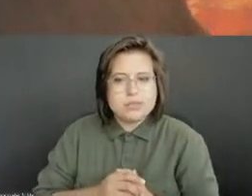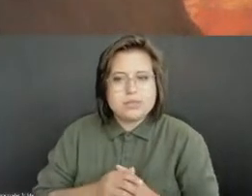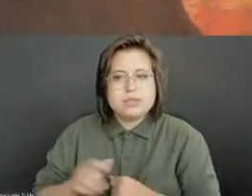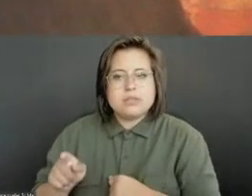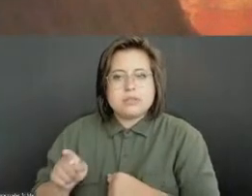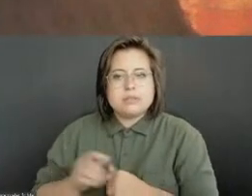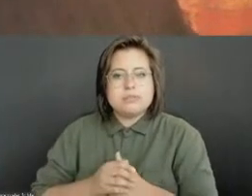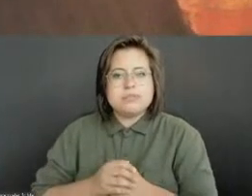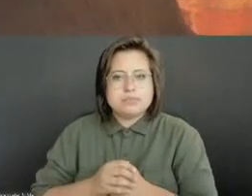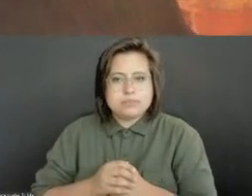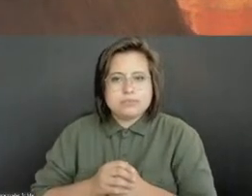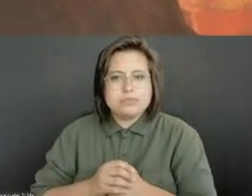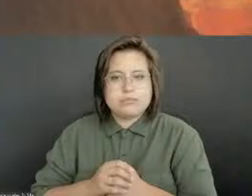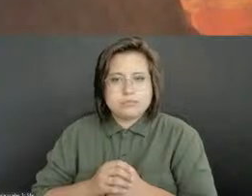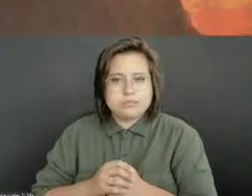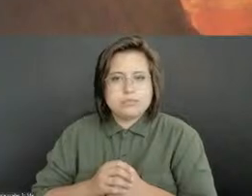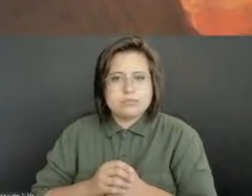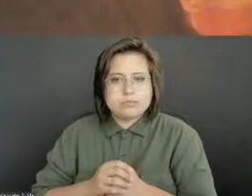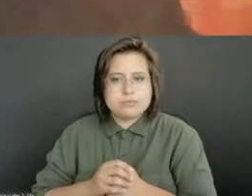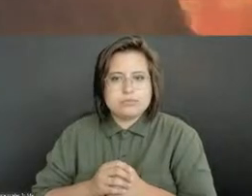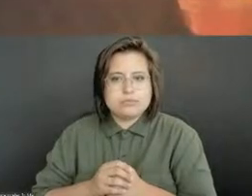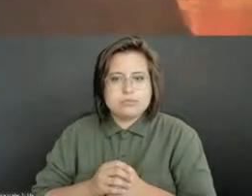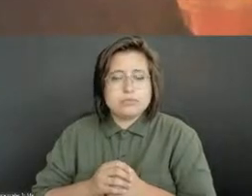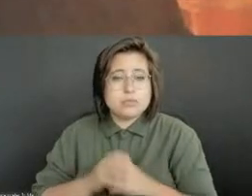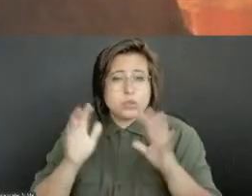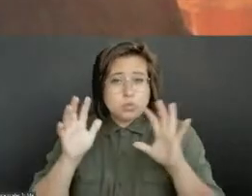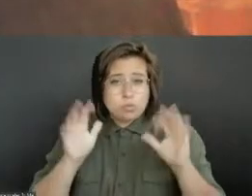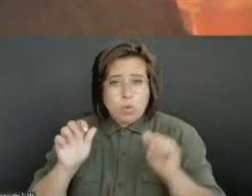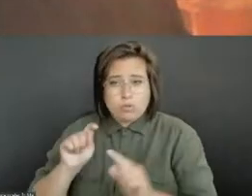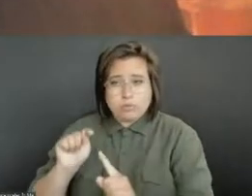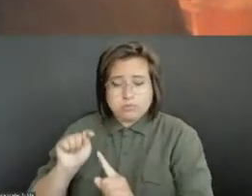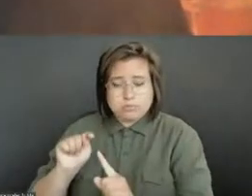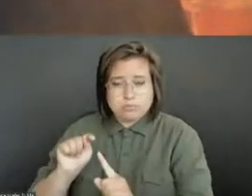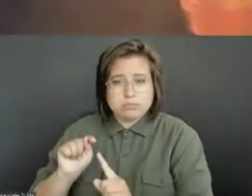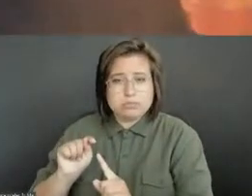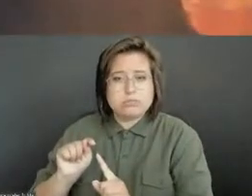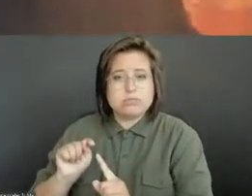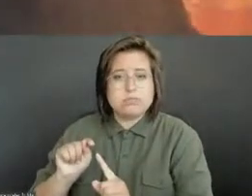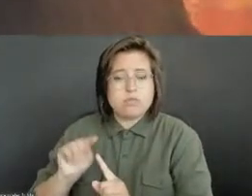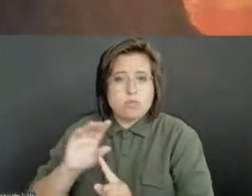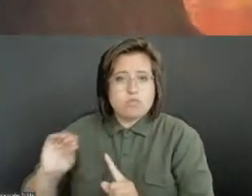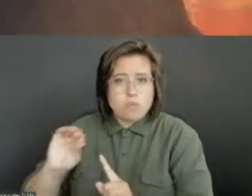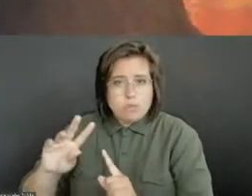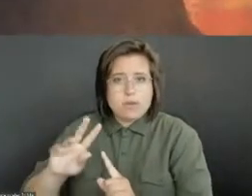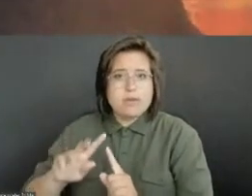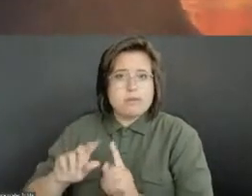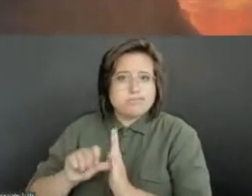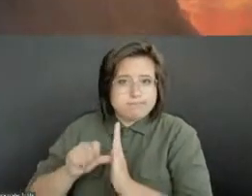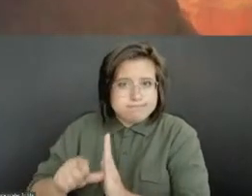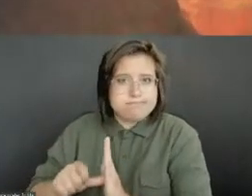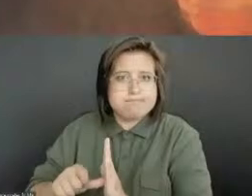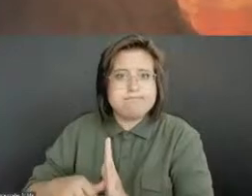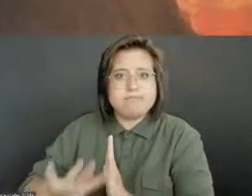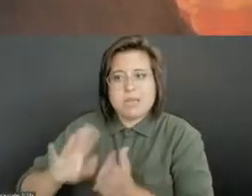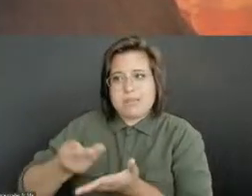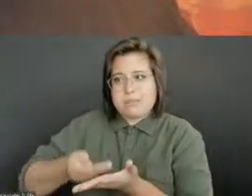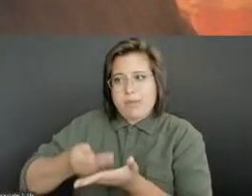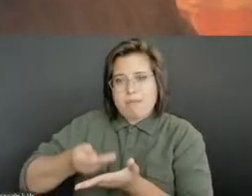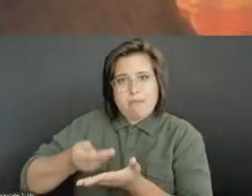NAFIO, who insists that the infrastructure spending provide for 5